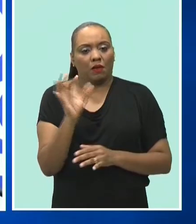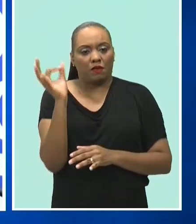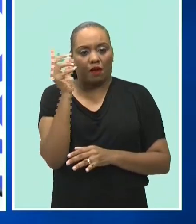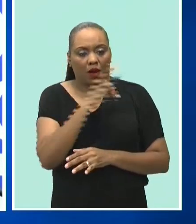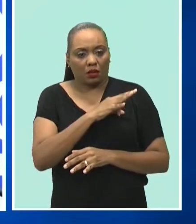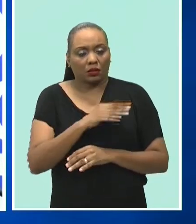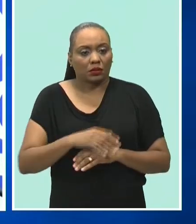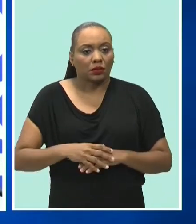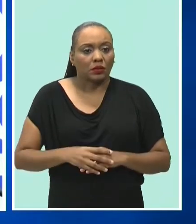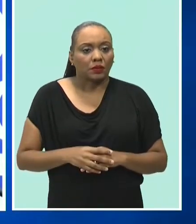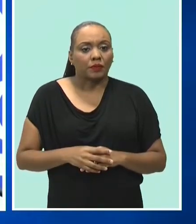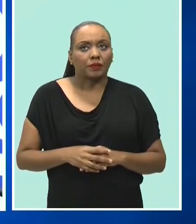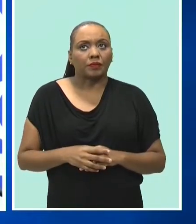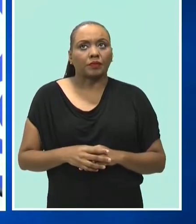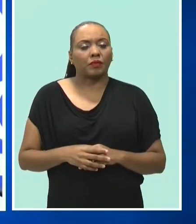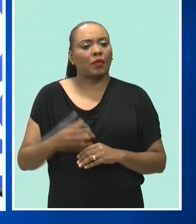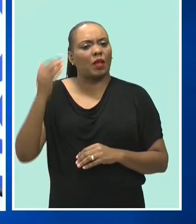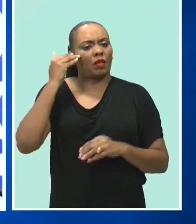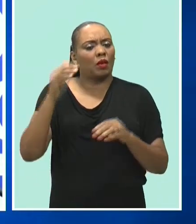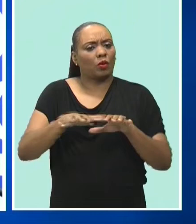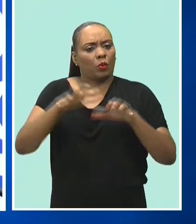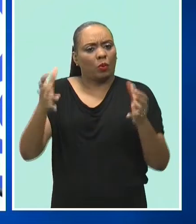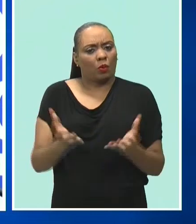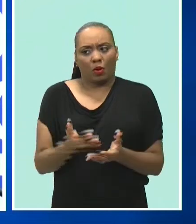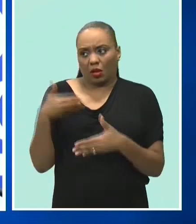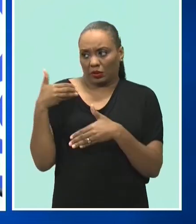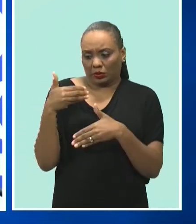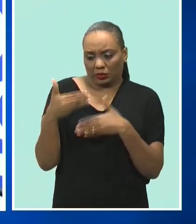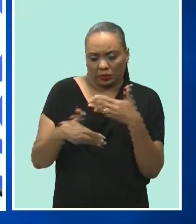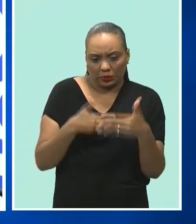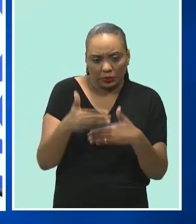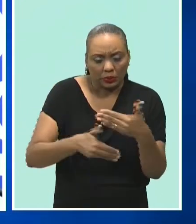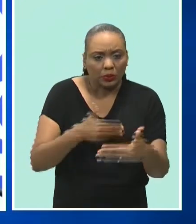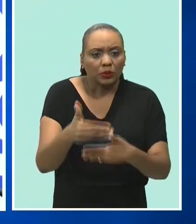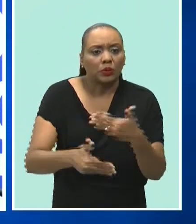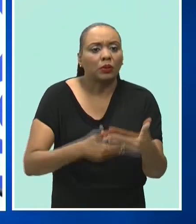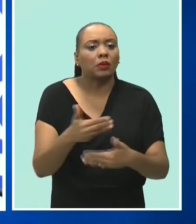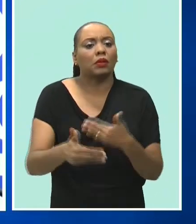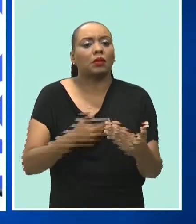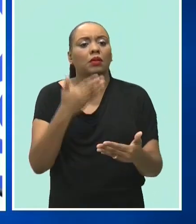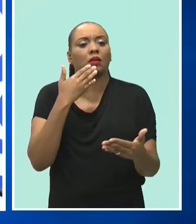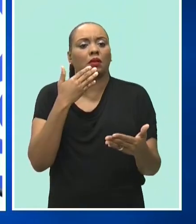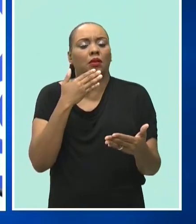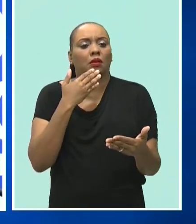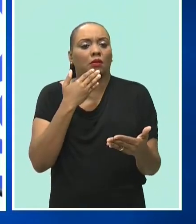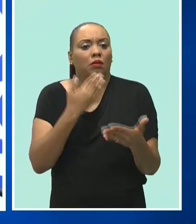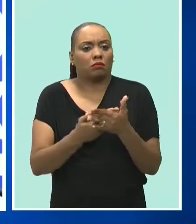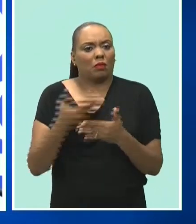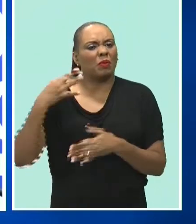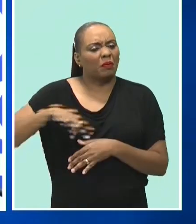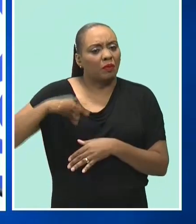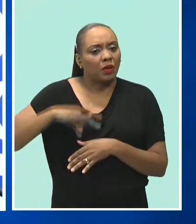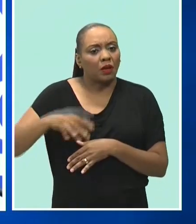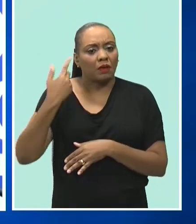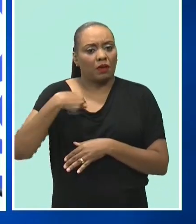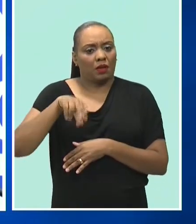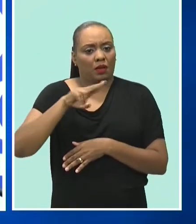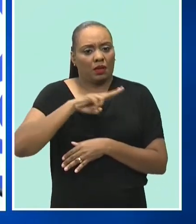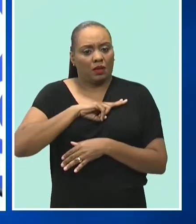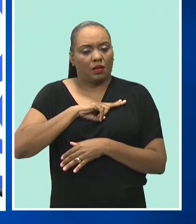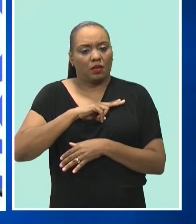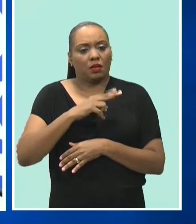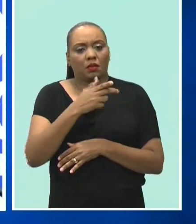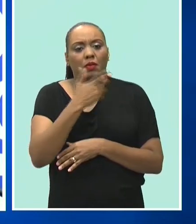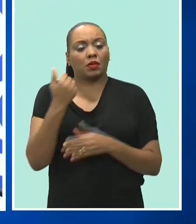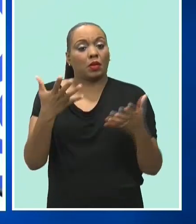joining that global trend could be very beneficial by contributing to develop an environment conducive to direct investments